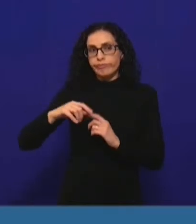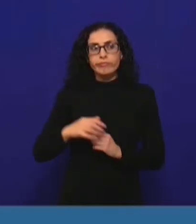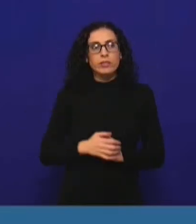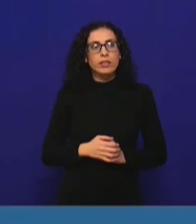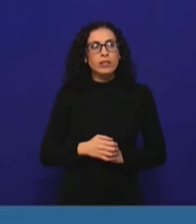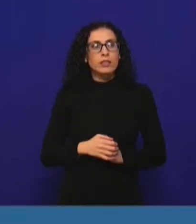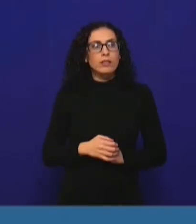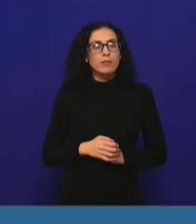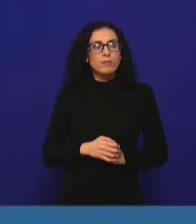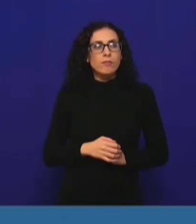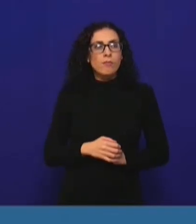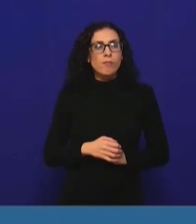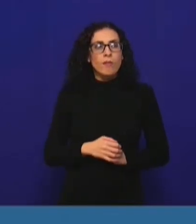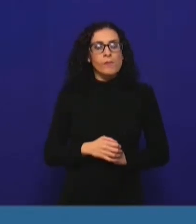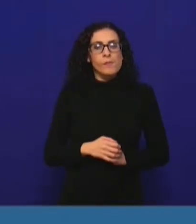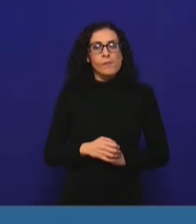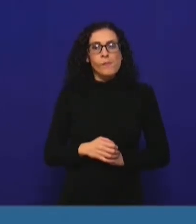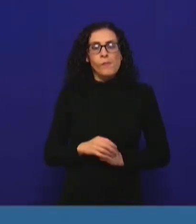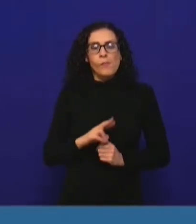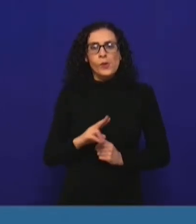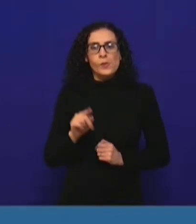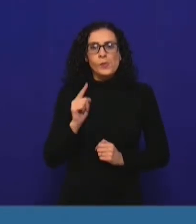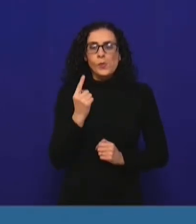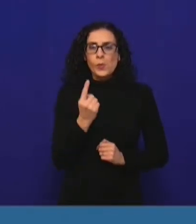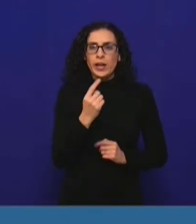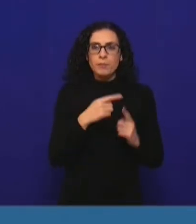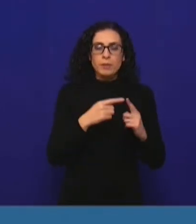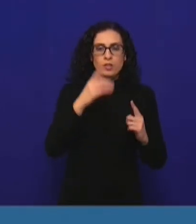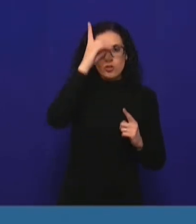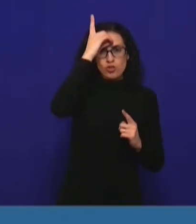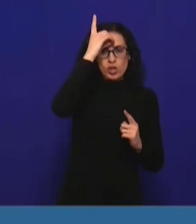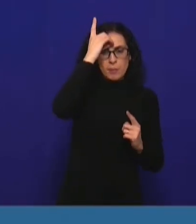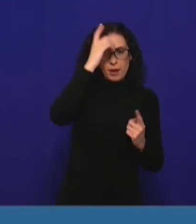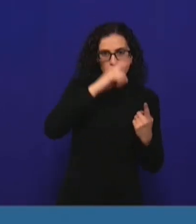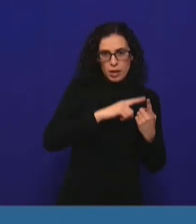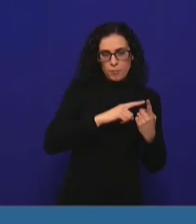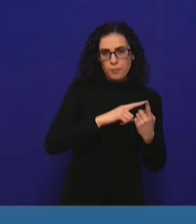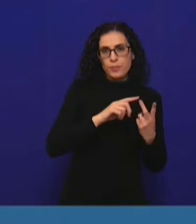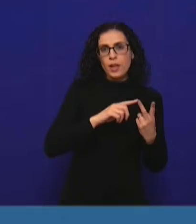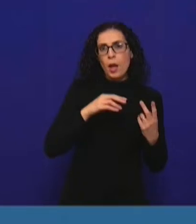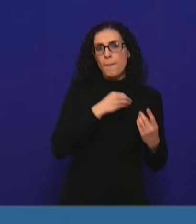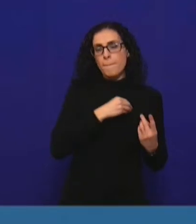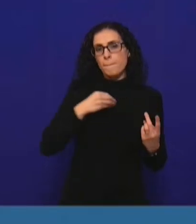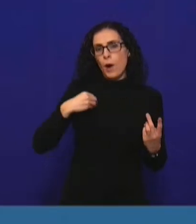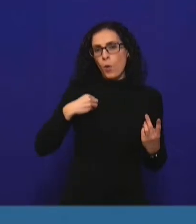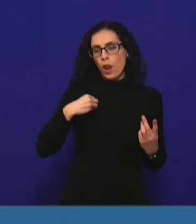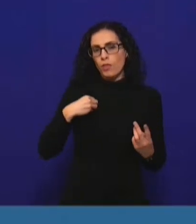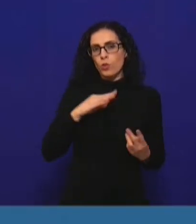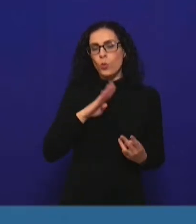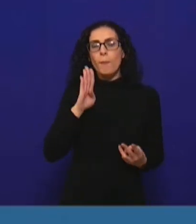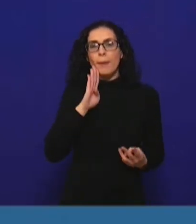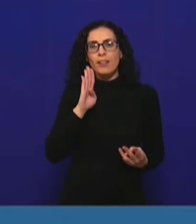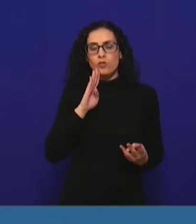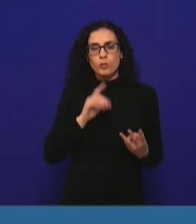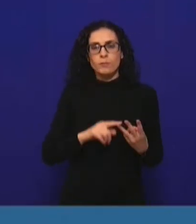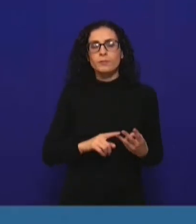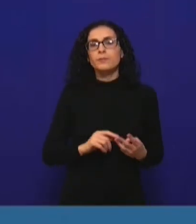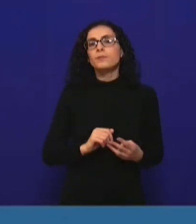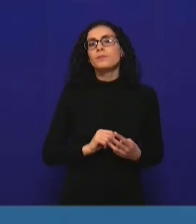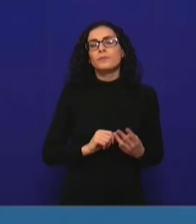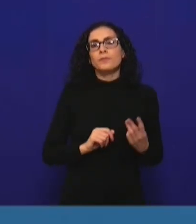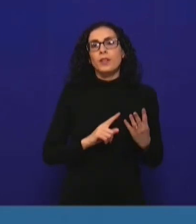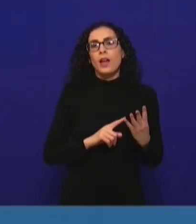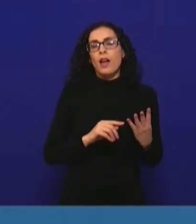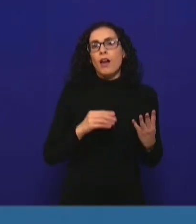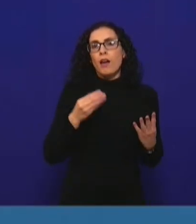u fatt kellna wieħed mill-Ġermanja fil-5 ta' frar, wieħed minn Poland, wieħed mill-Belġium, f'6 ta' frar kellna